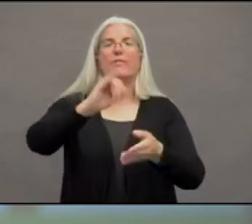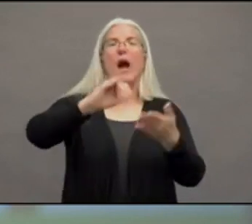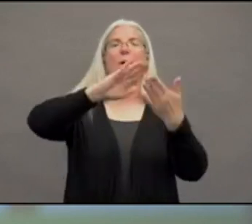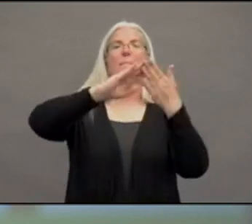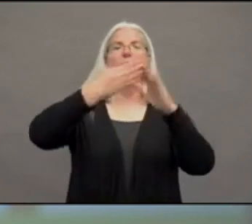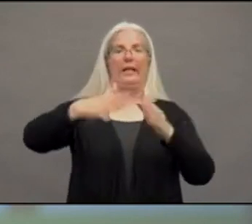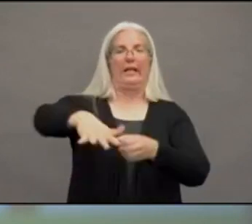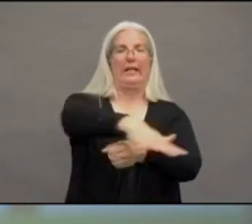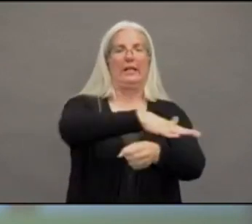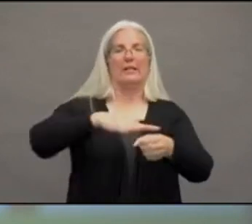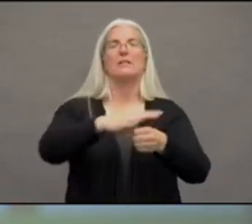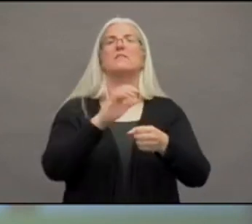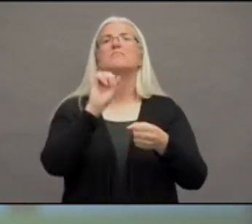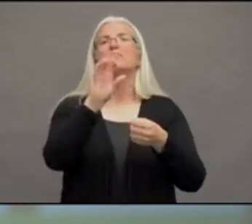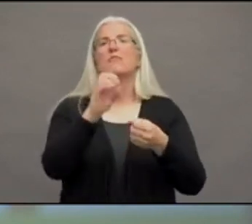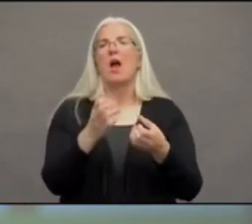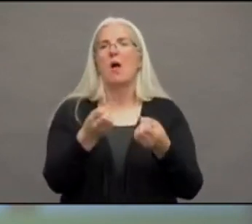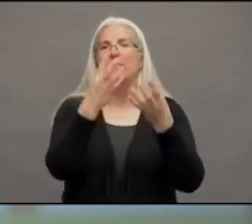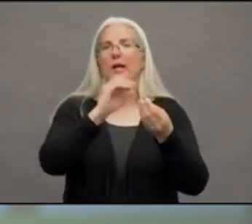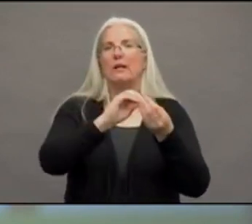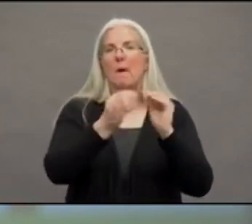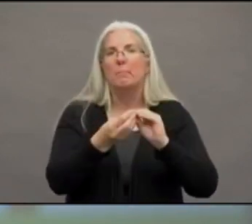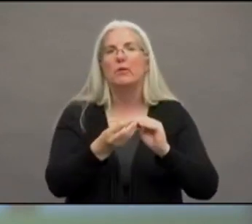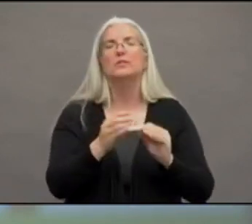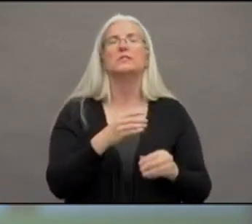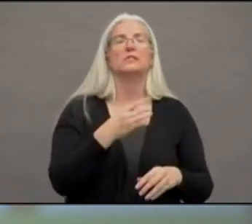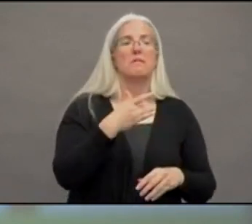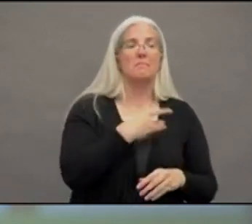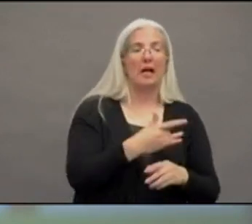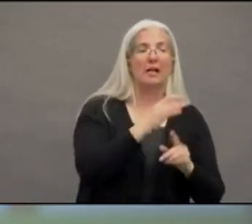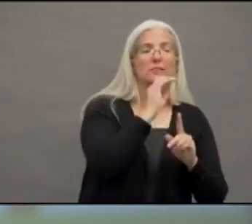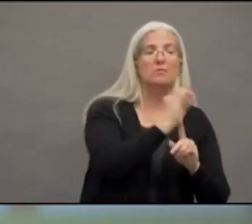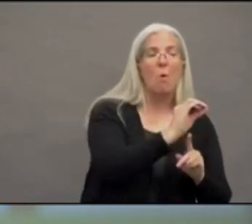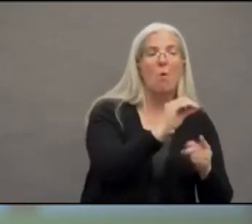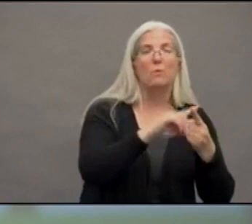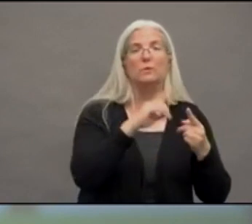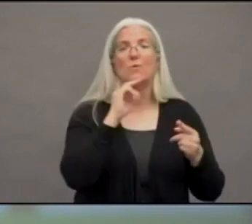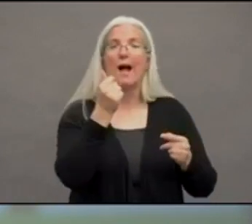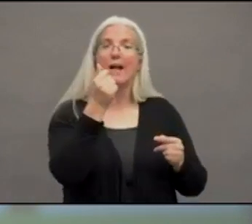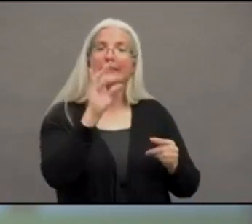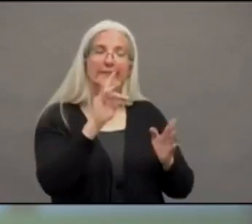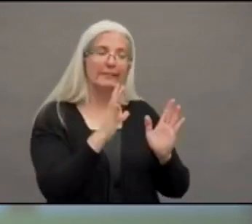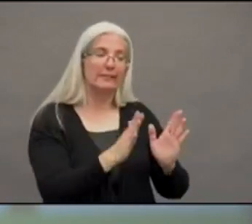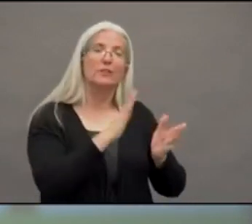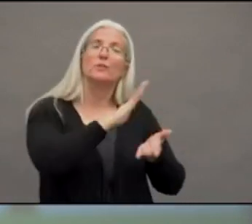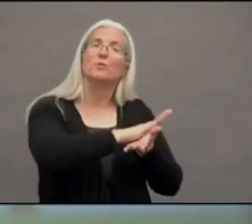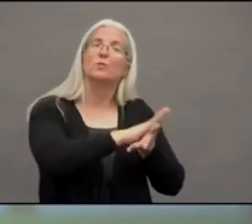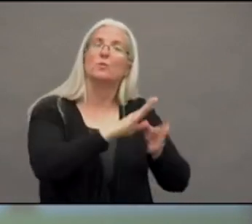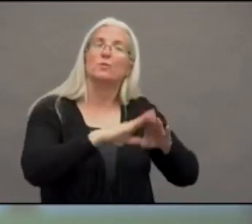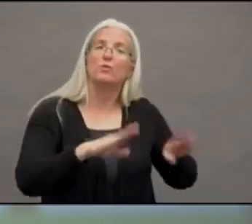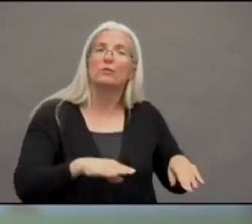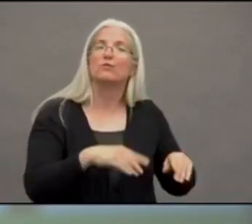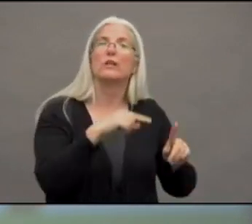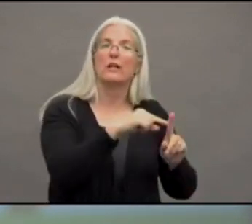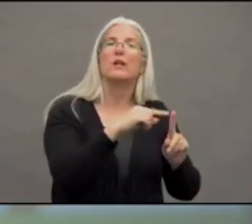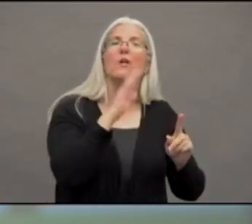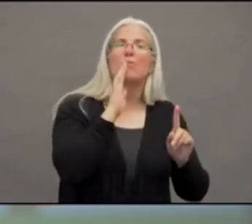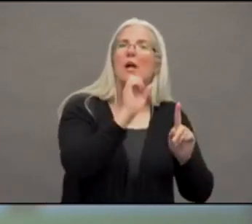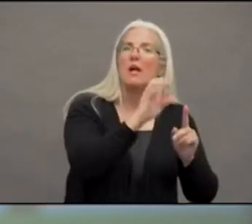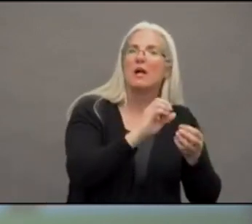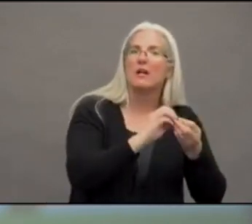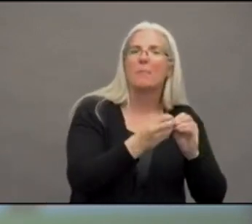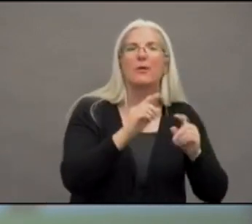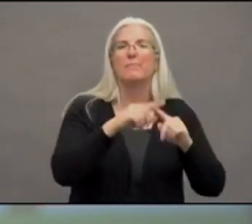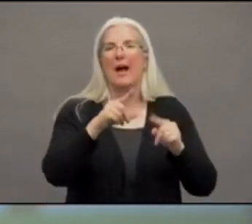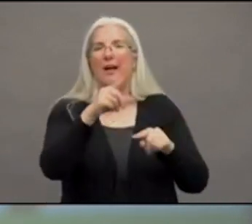between 0 and 18 in this downtown neighborhood. So we won't be able to tell information about individuals. So please be